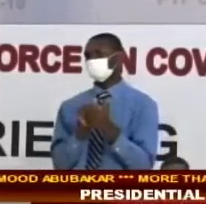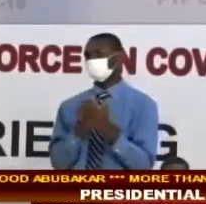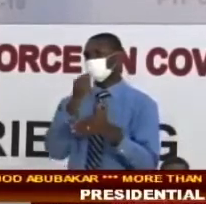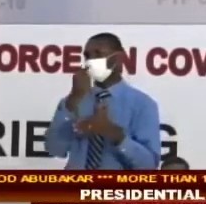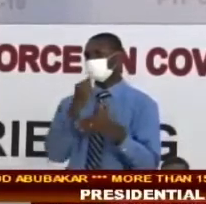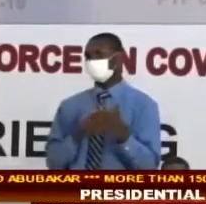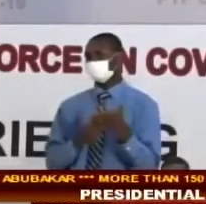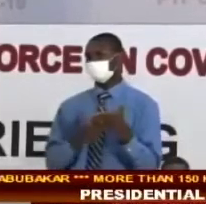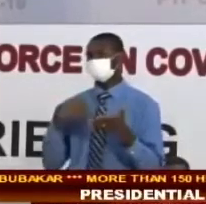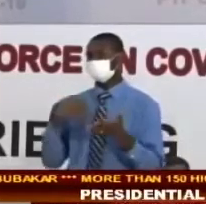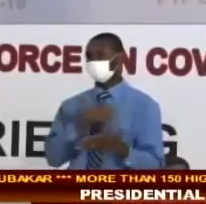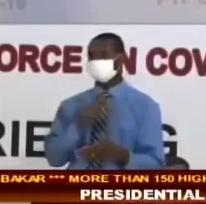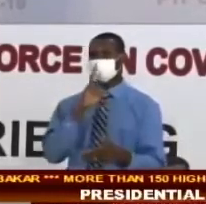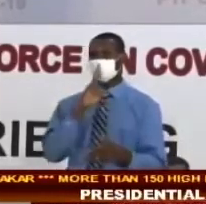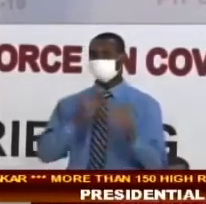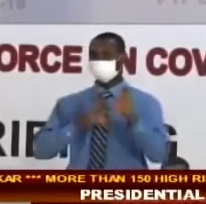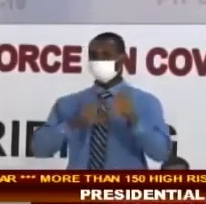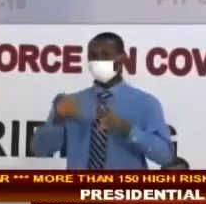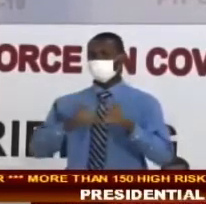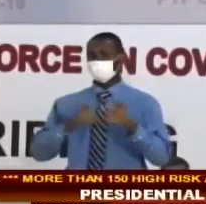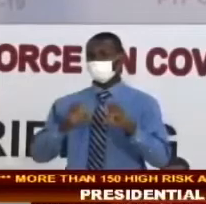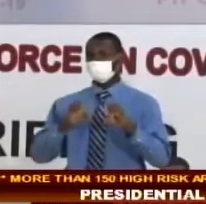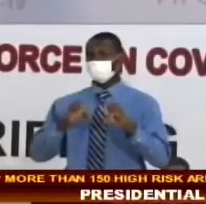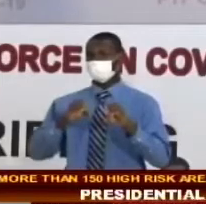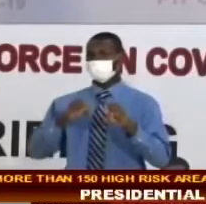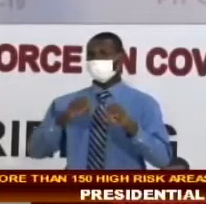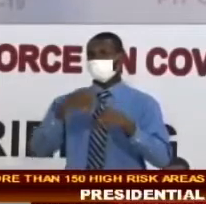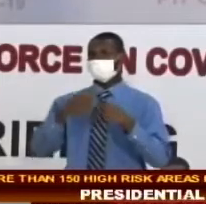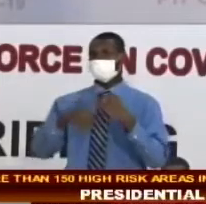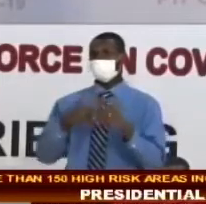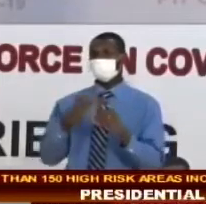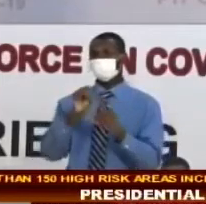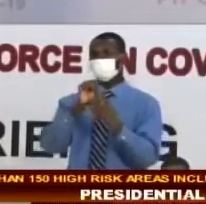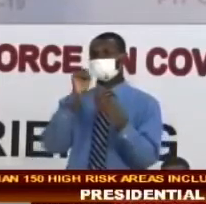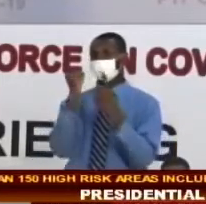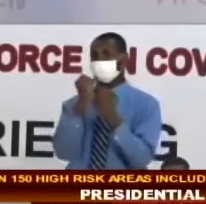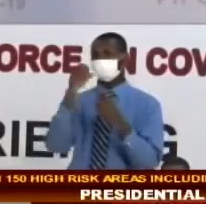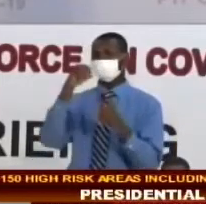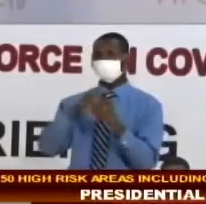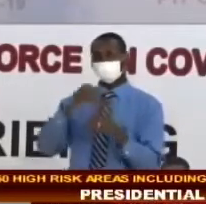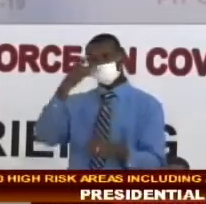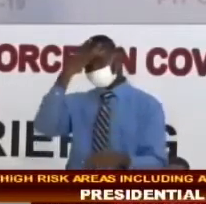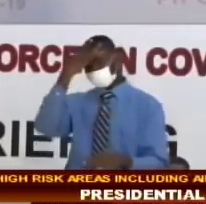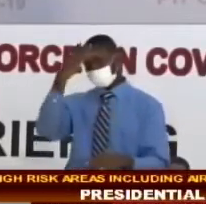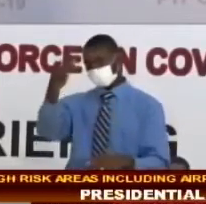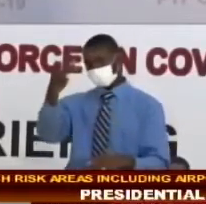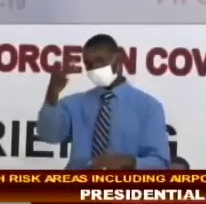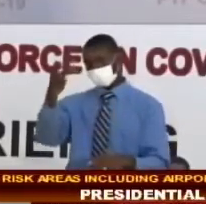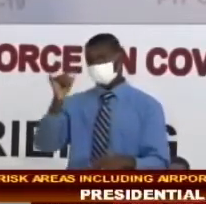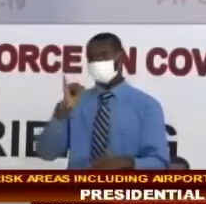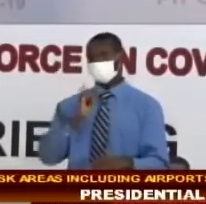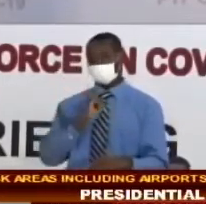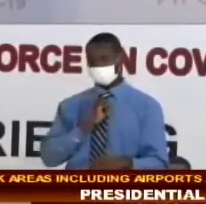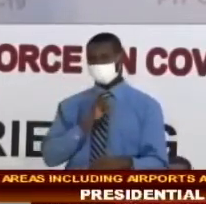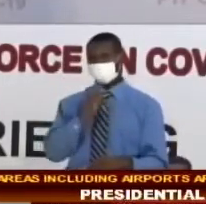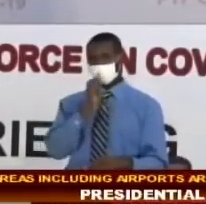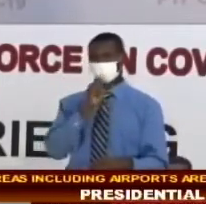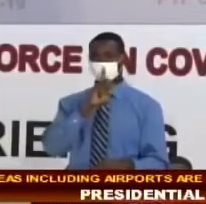what we're doing regarding the situation in Kano. I'm sure the